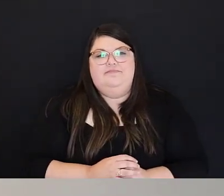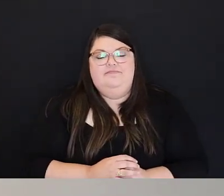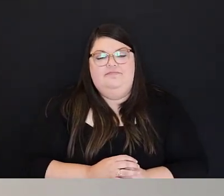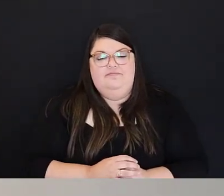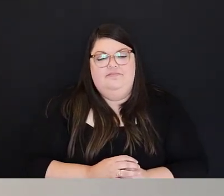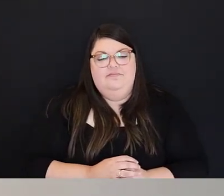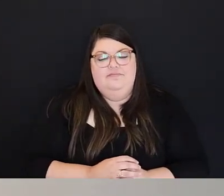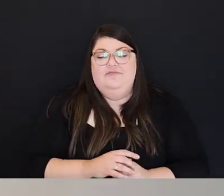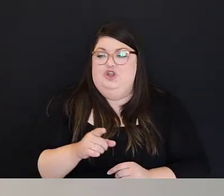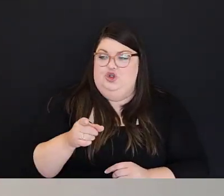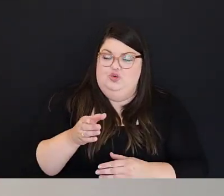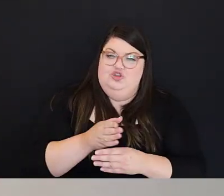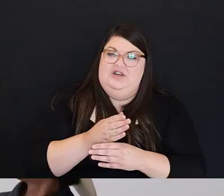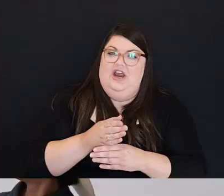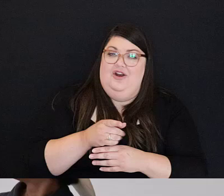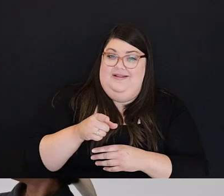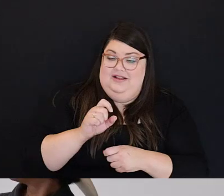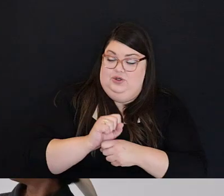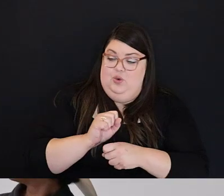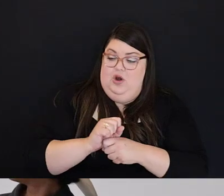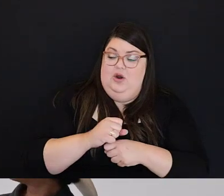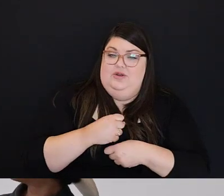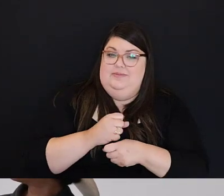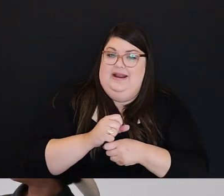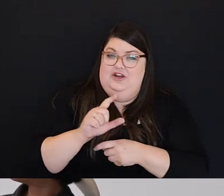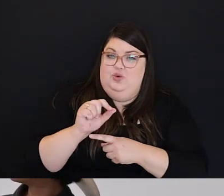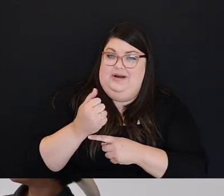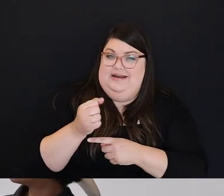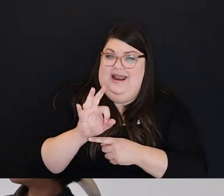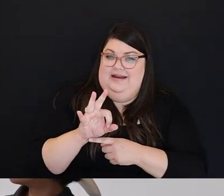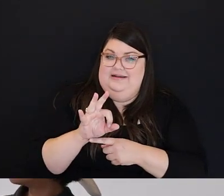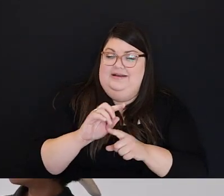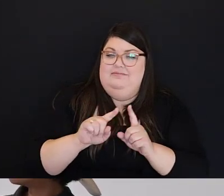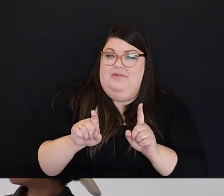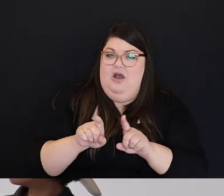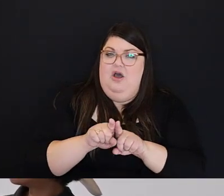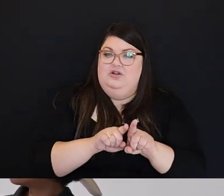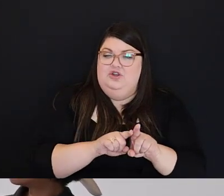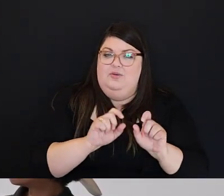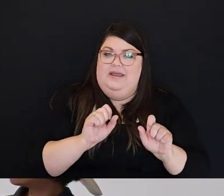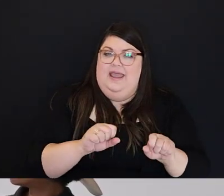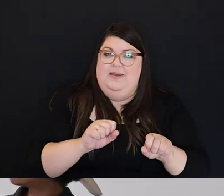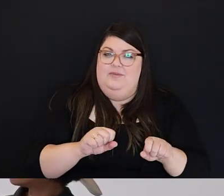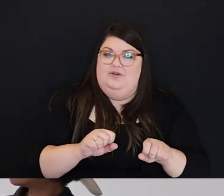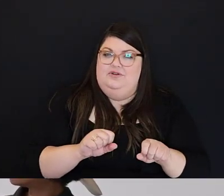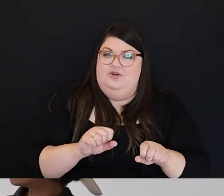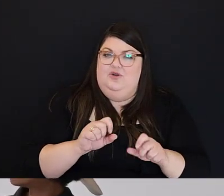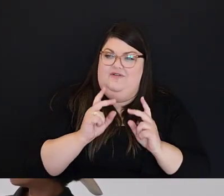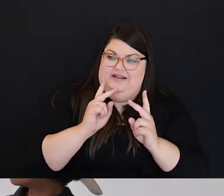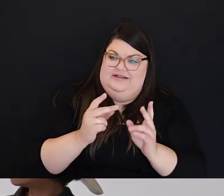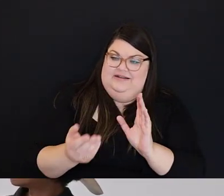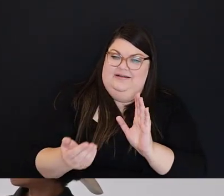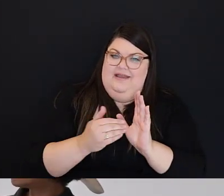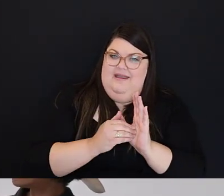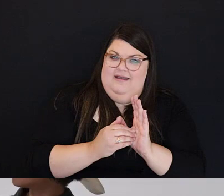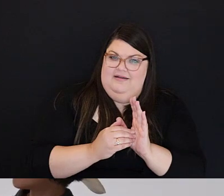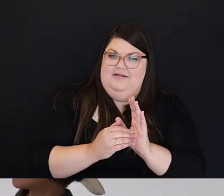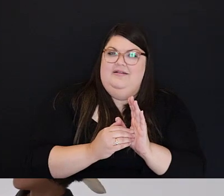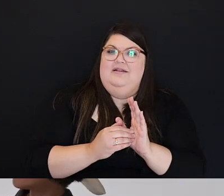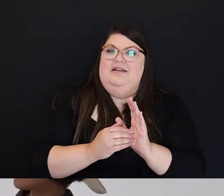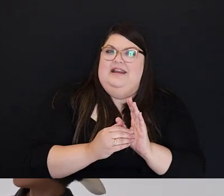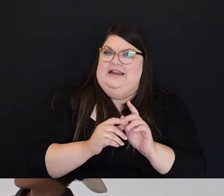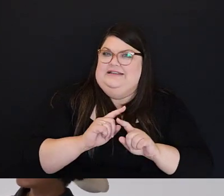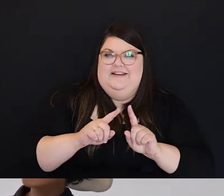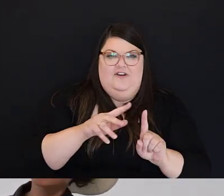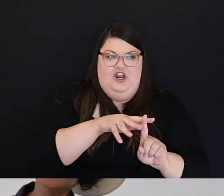You shared, you know, this is a work that was made in 2019, but also, you know, being able to revisit it in the context of a